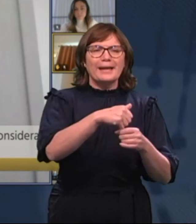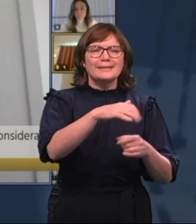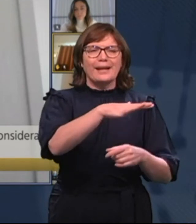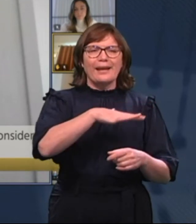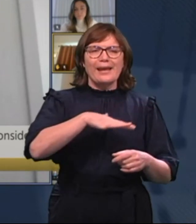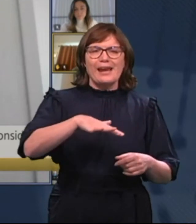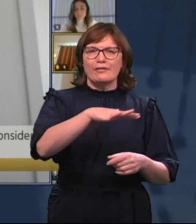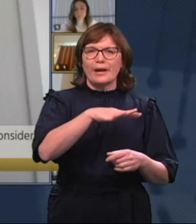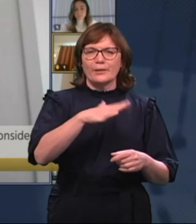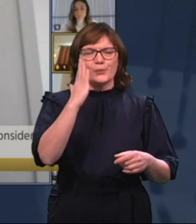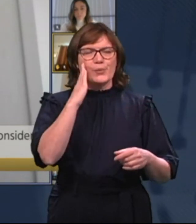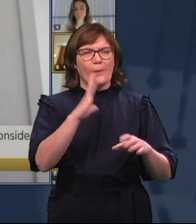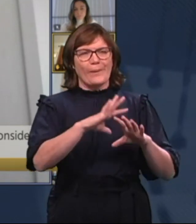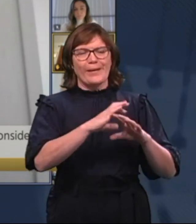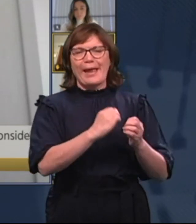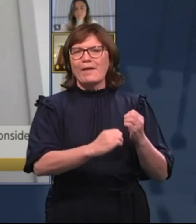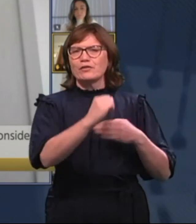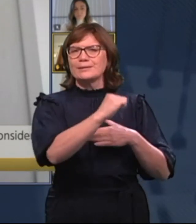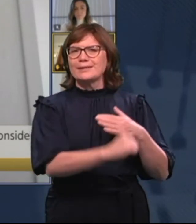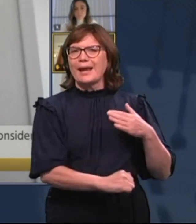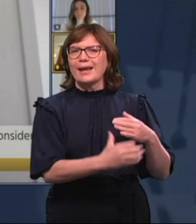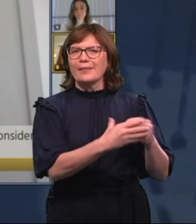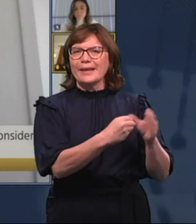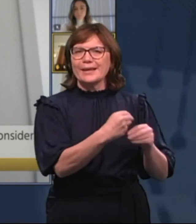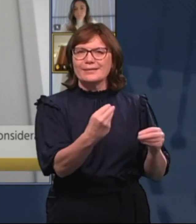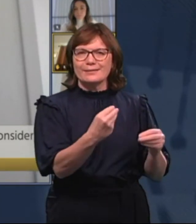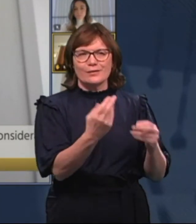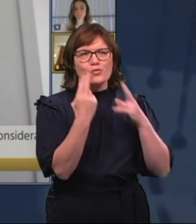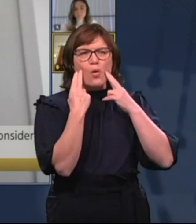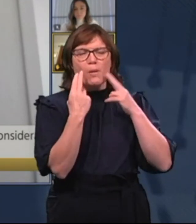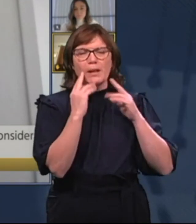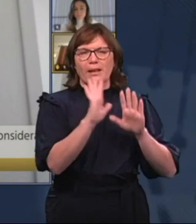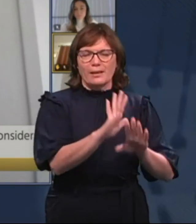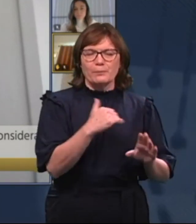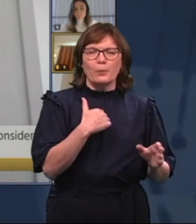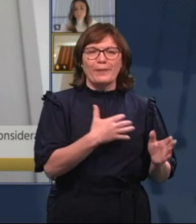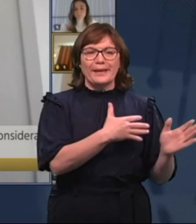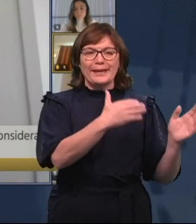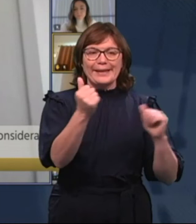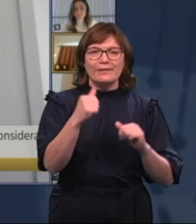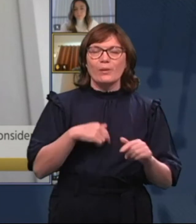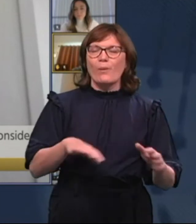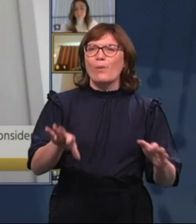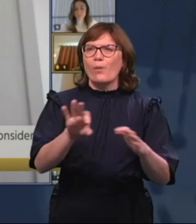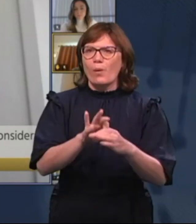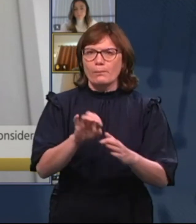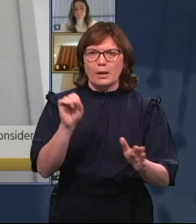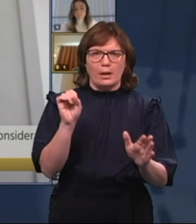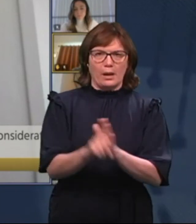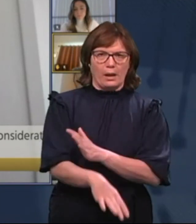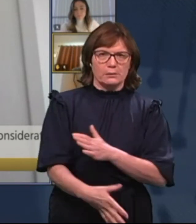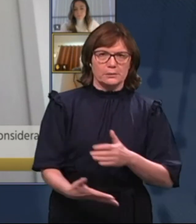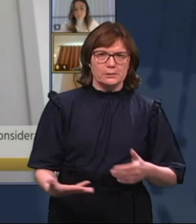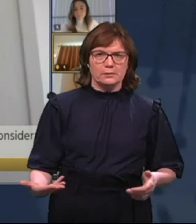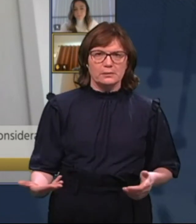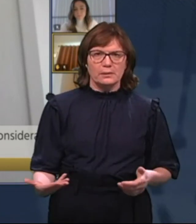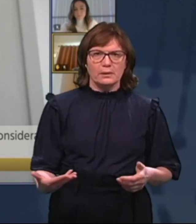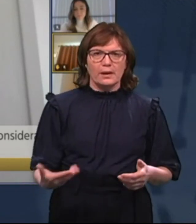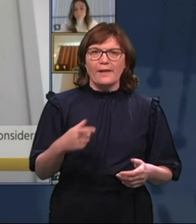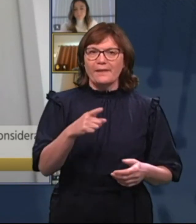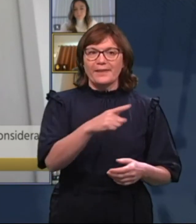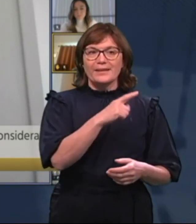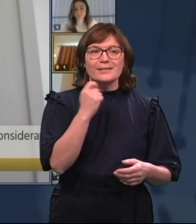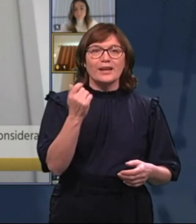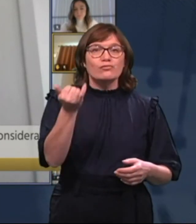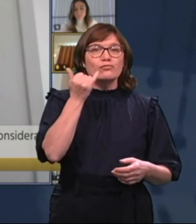dealing with these every single day, you forget that once the person leaves here, they're lost. And yes, they do say, oh, sure, give us a call at any